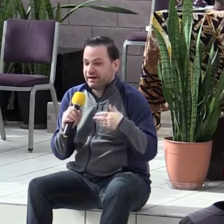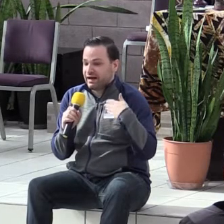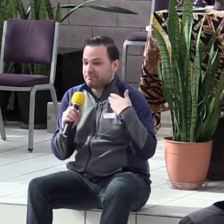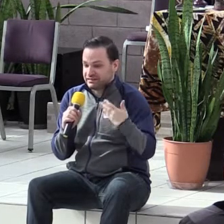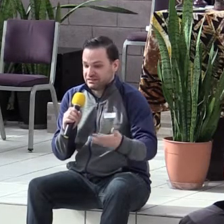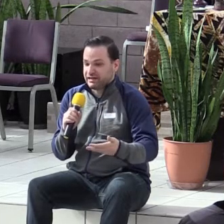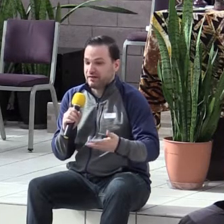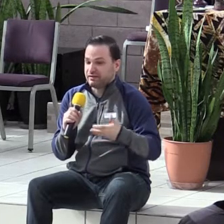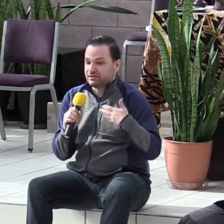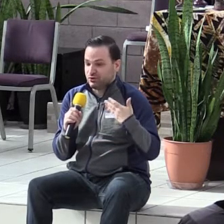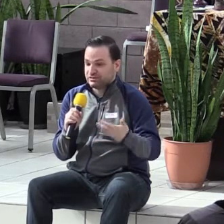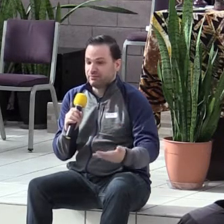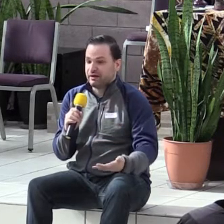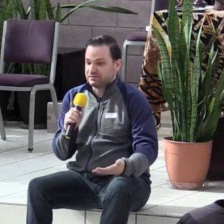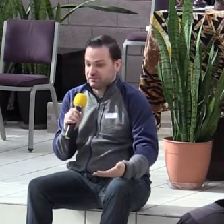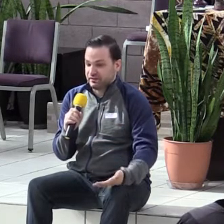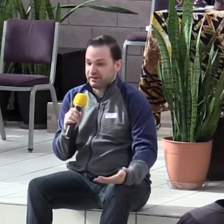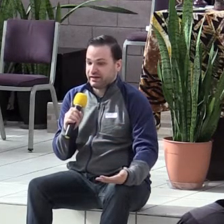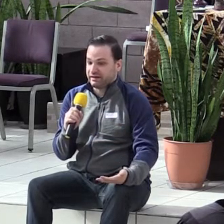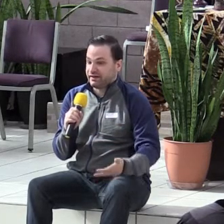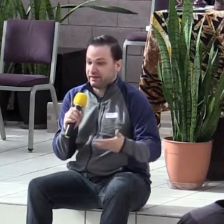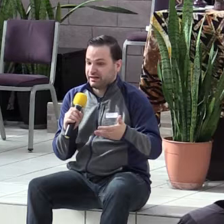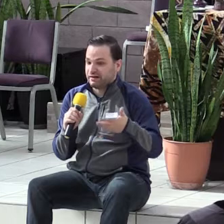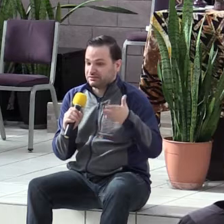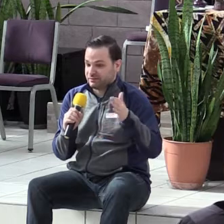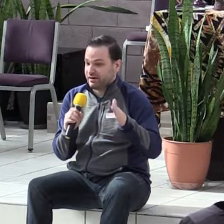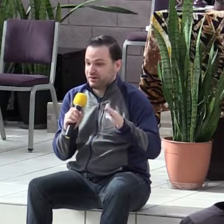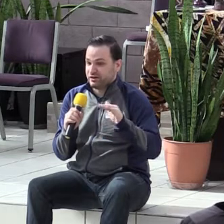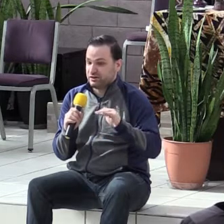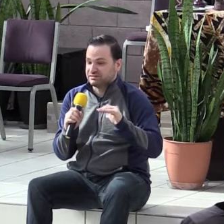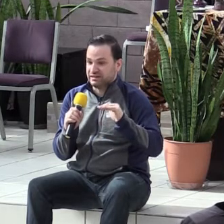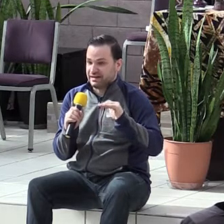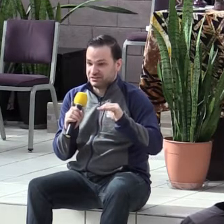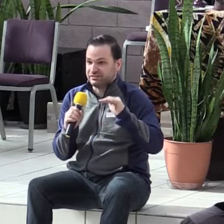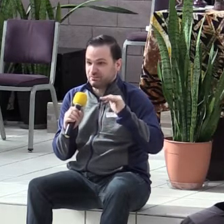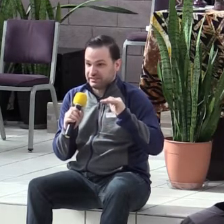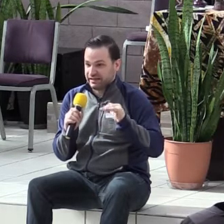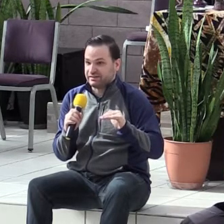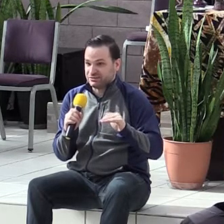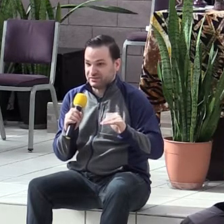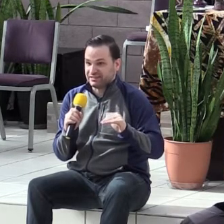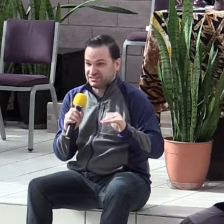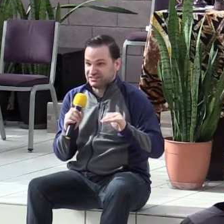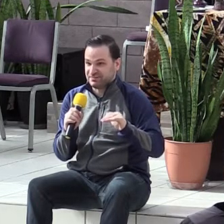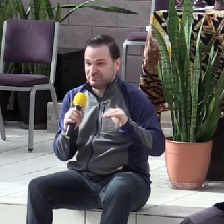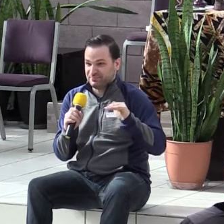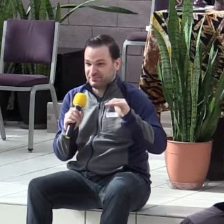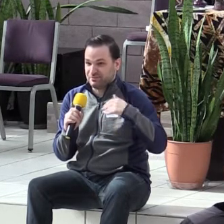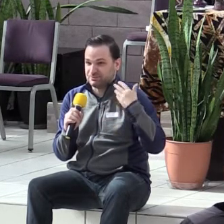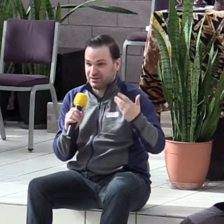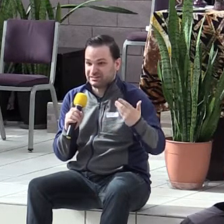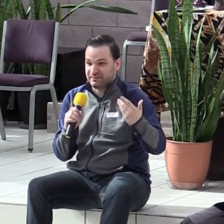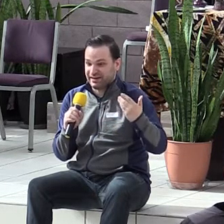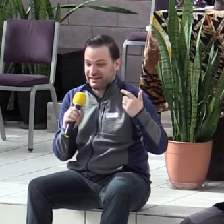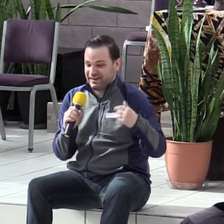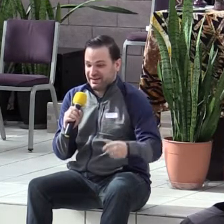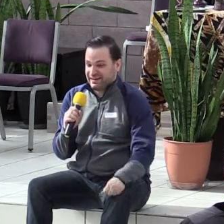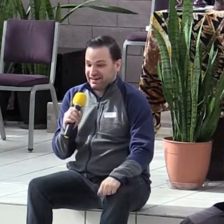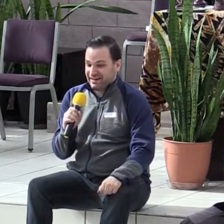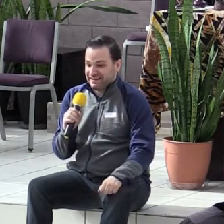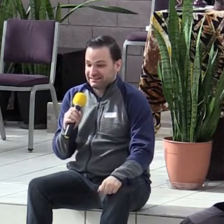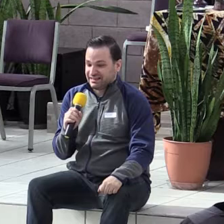So I messaged him, and I told him what I was feeling, and I was very, very close to actually almost ending this relationship that was